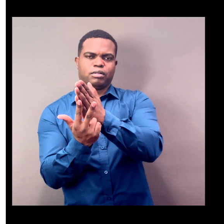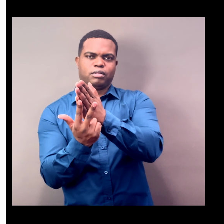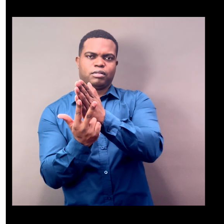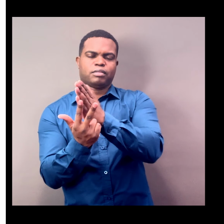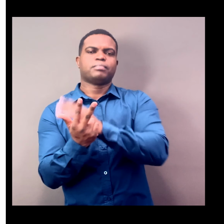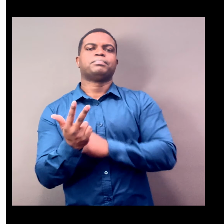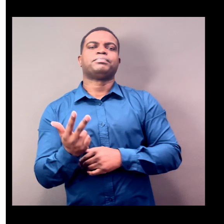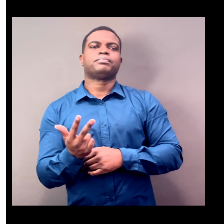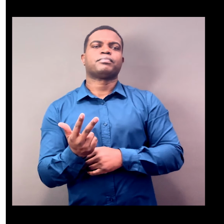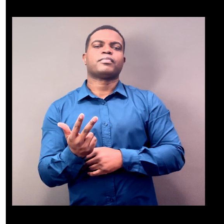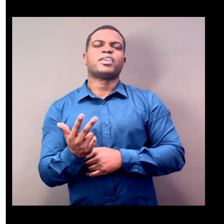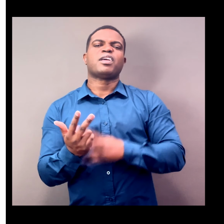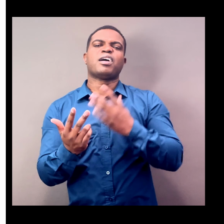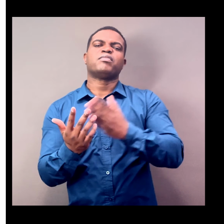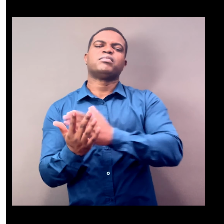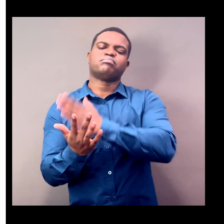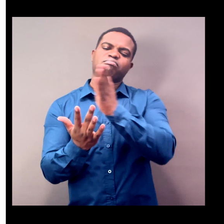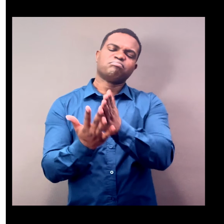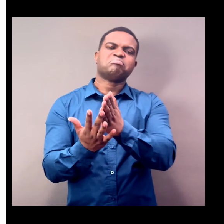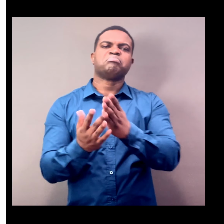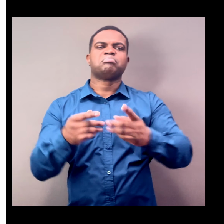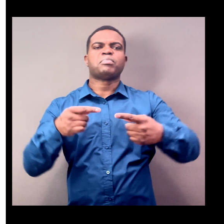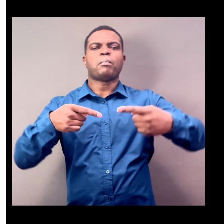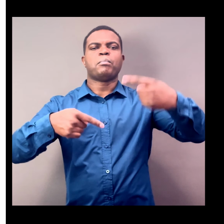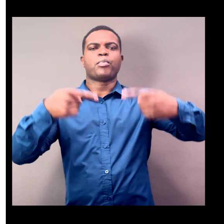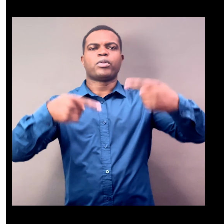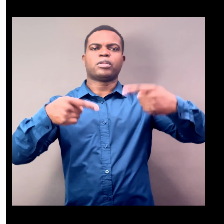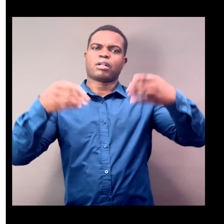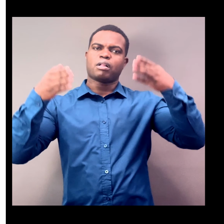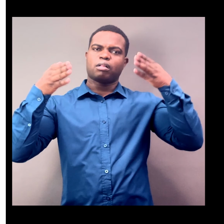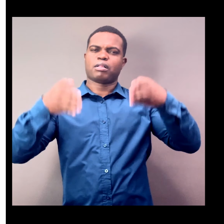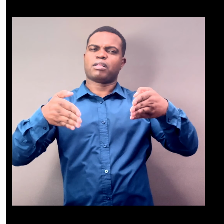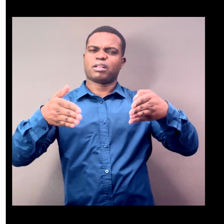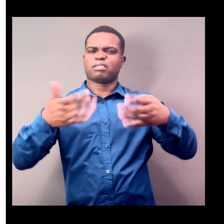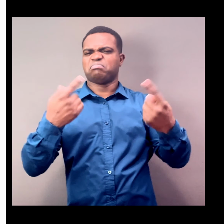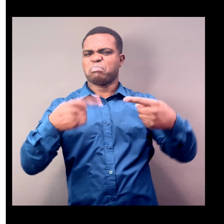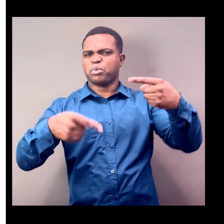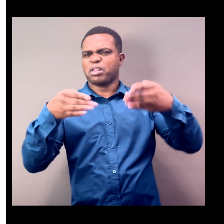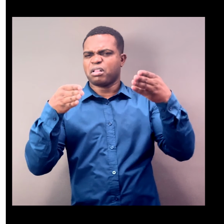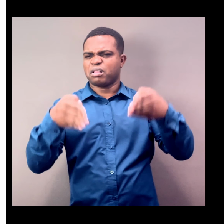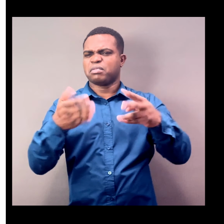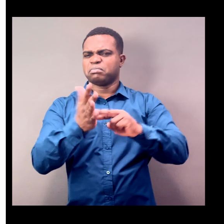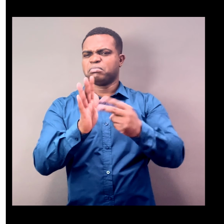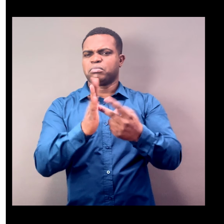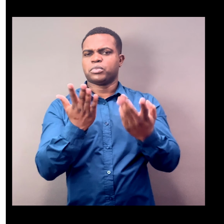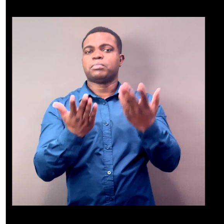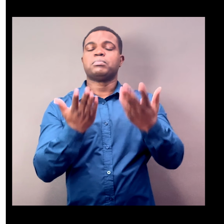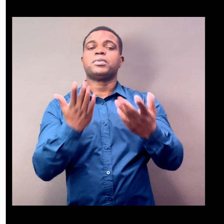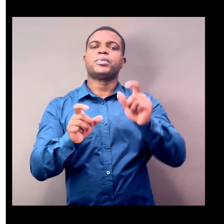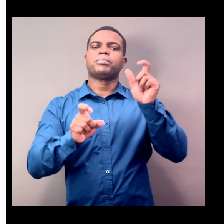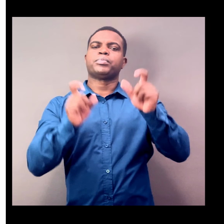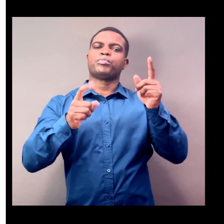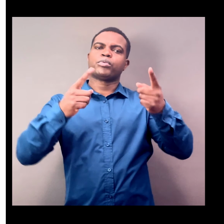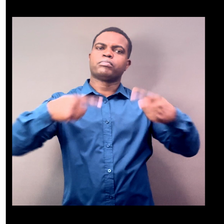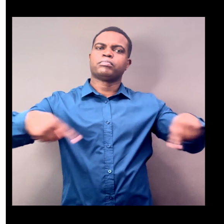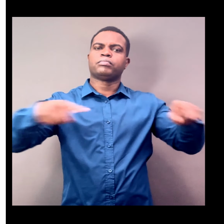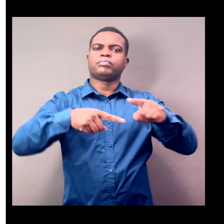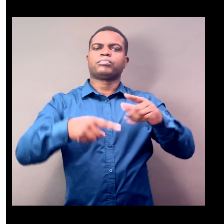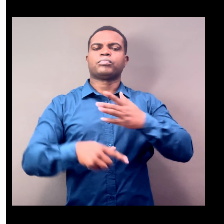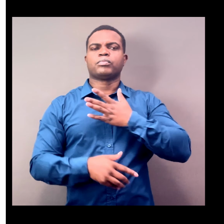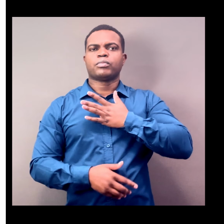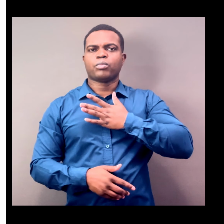dimension. If it is the political dimension, that means you would be coming from the angle